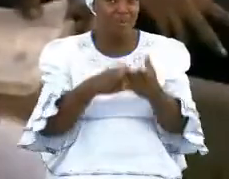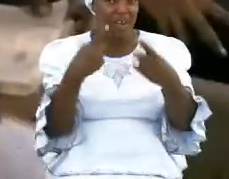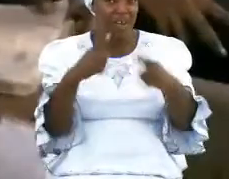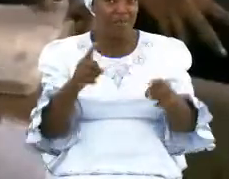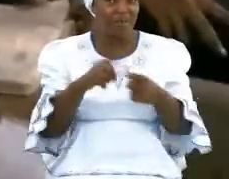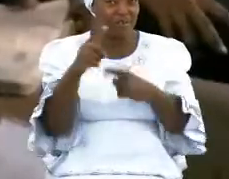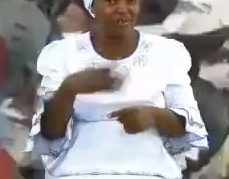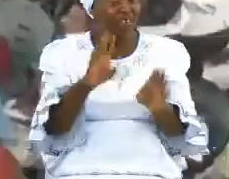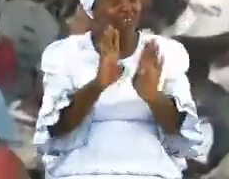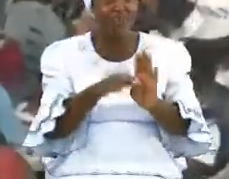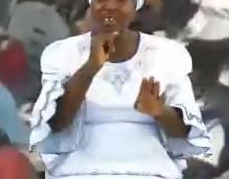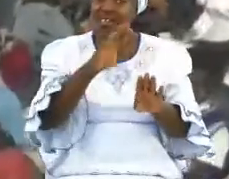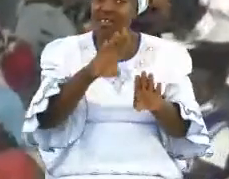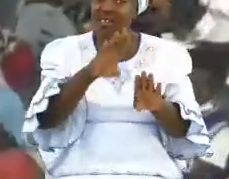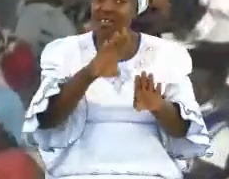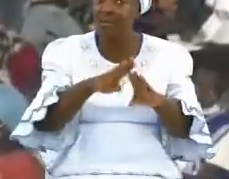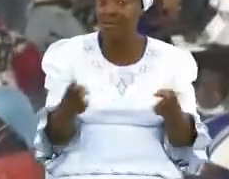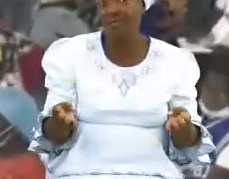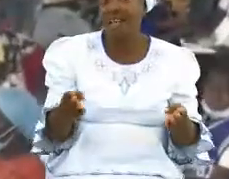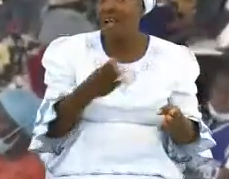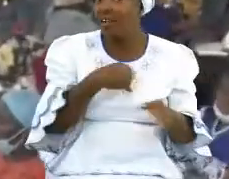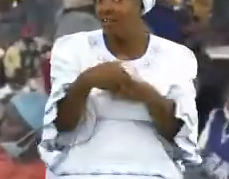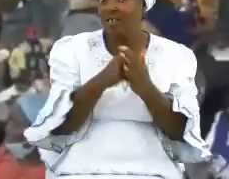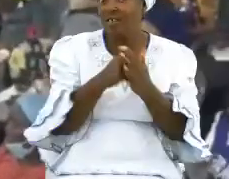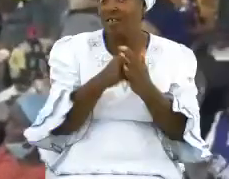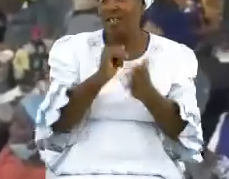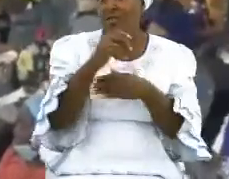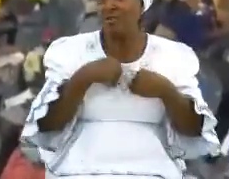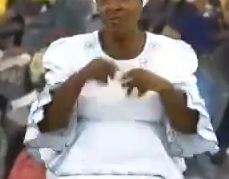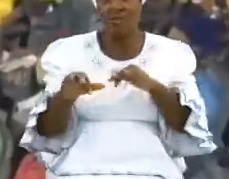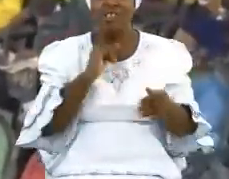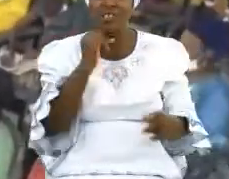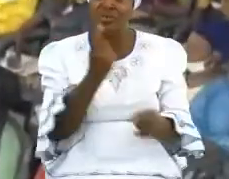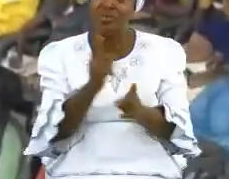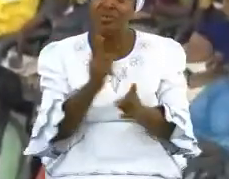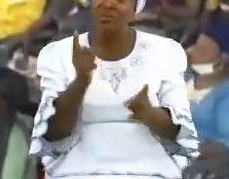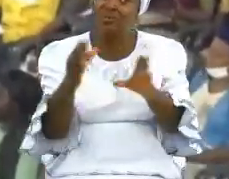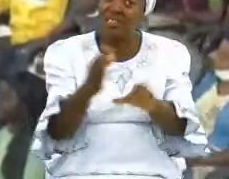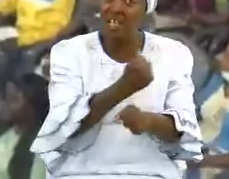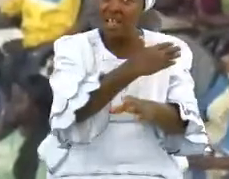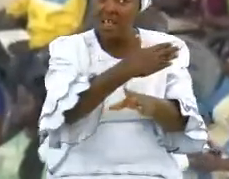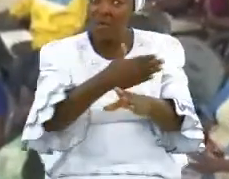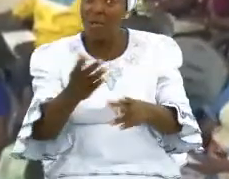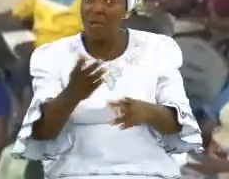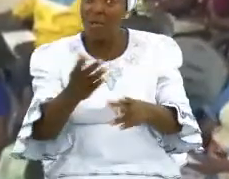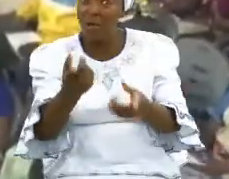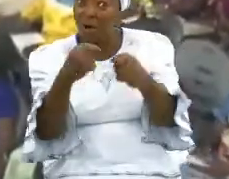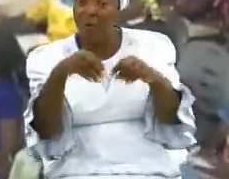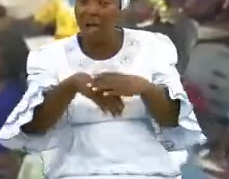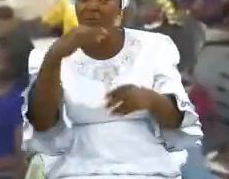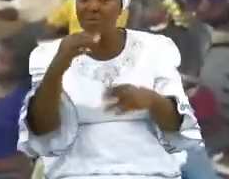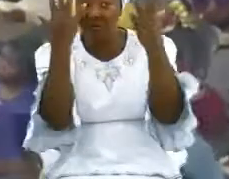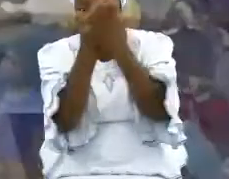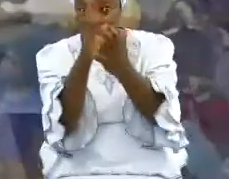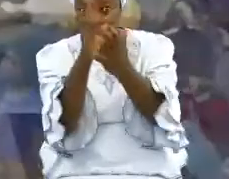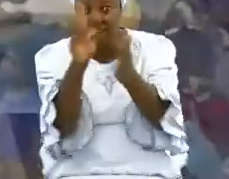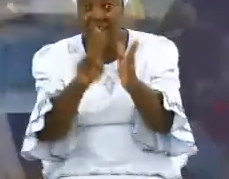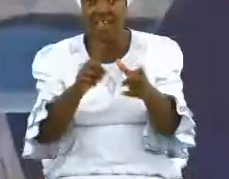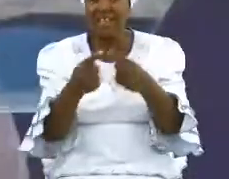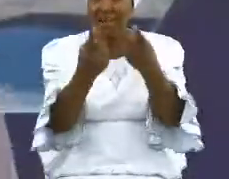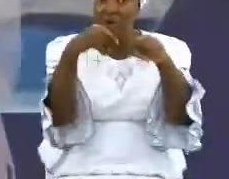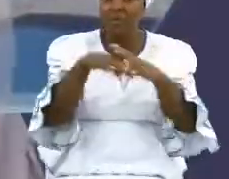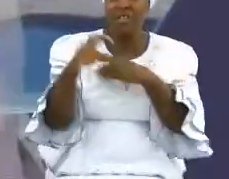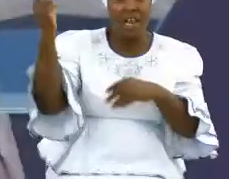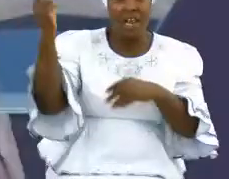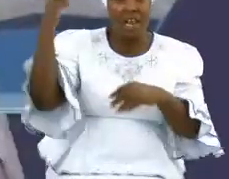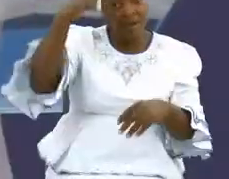is open, and all you have to do is get away from darkness and come to the light, for God is